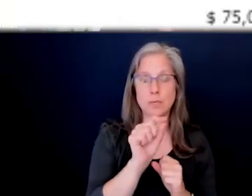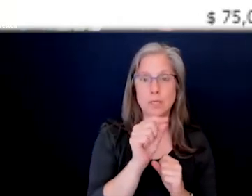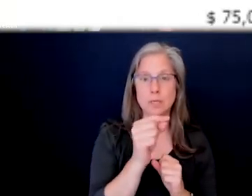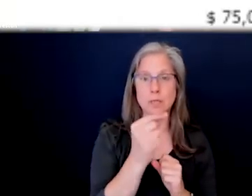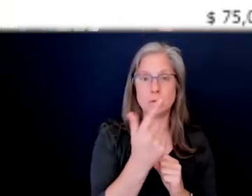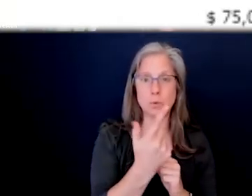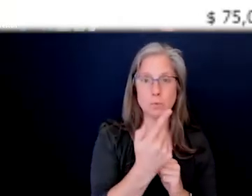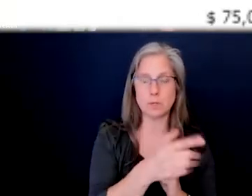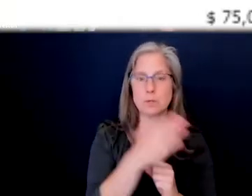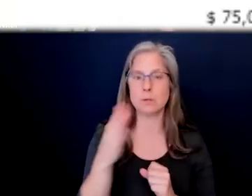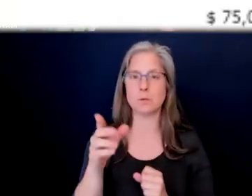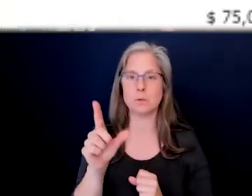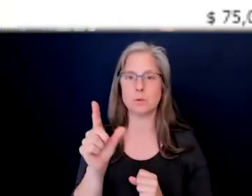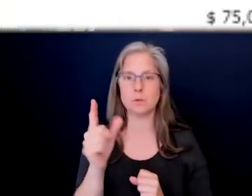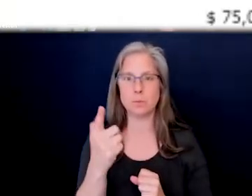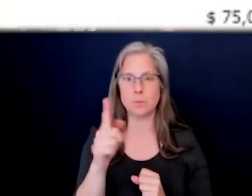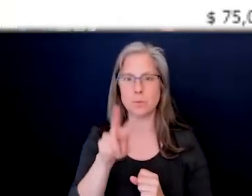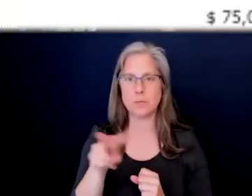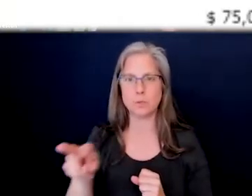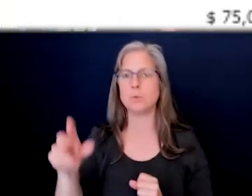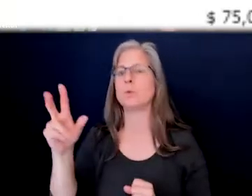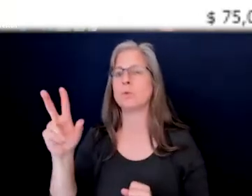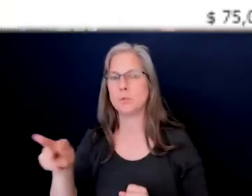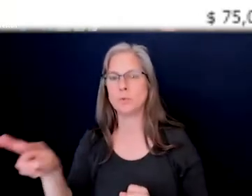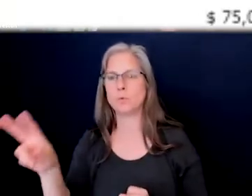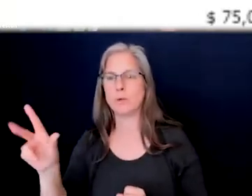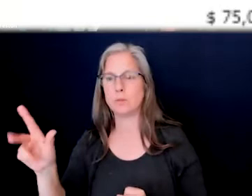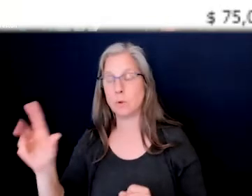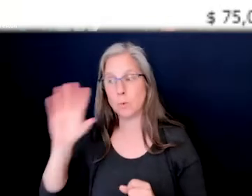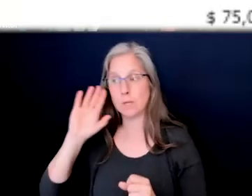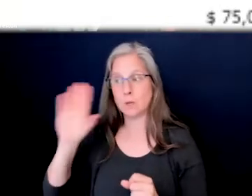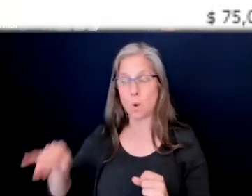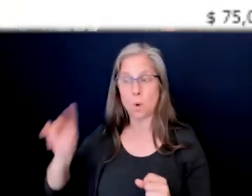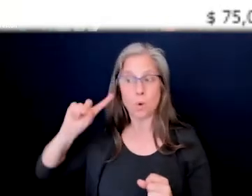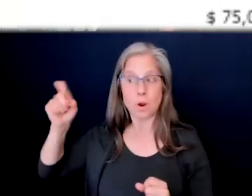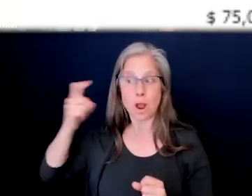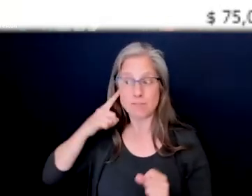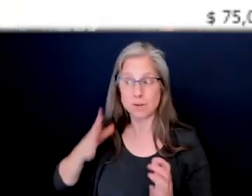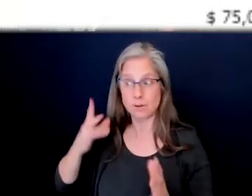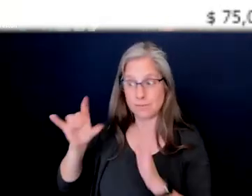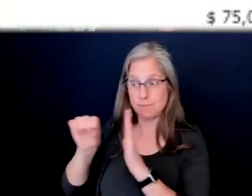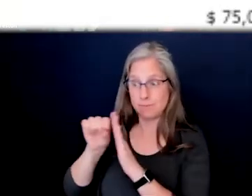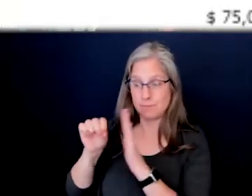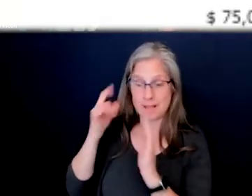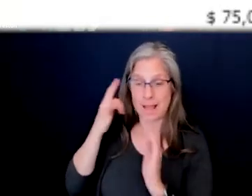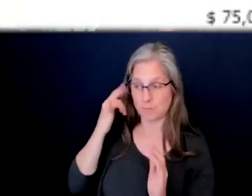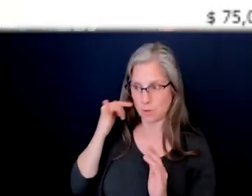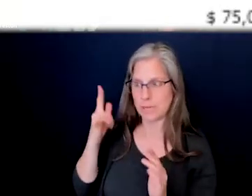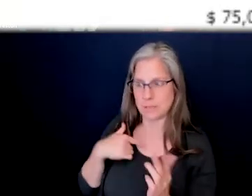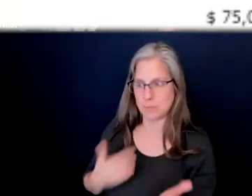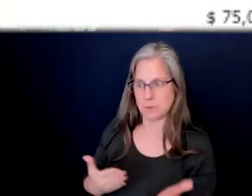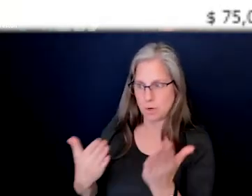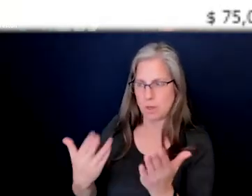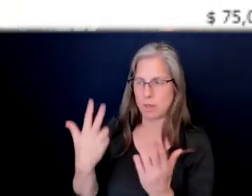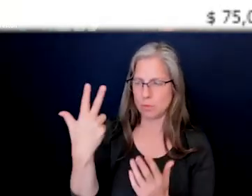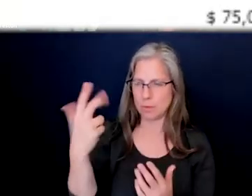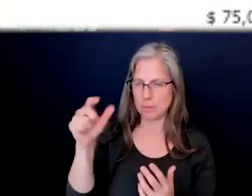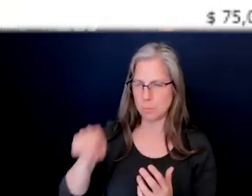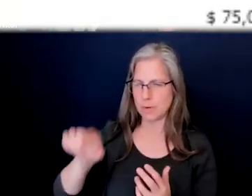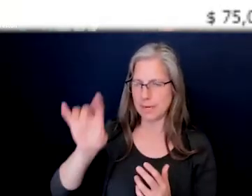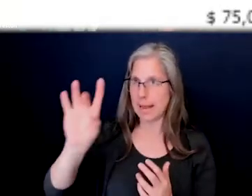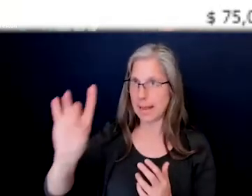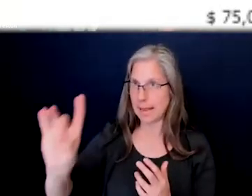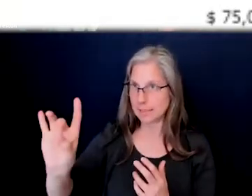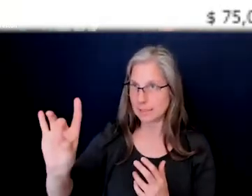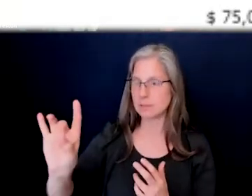23, for next year's budget, we all know that Governor Newsom is proposing a 3.84